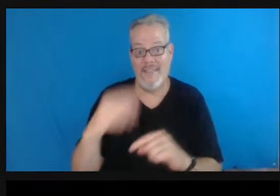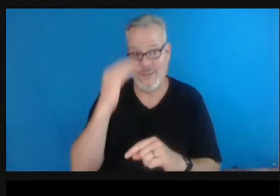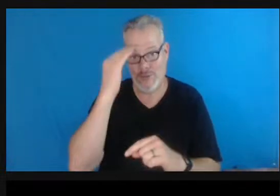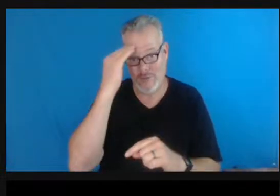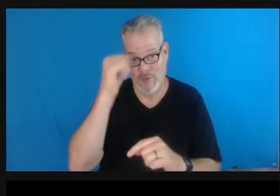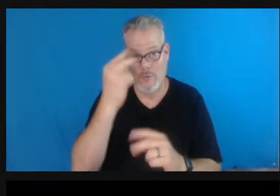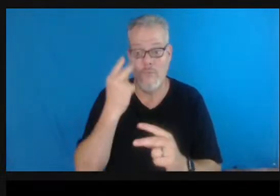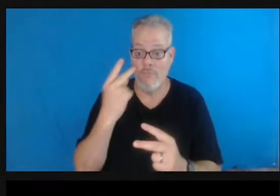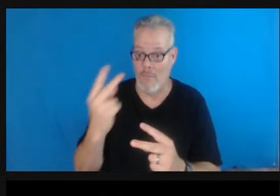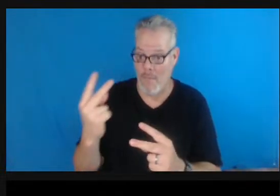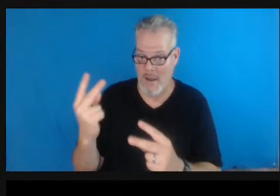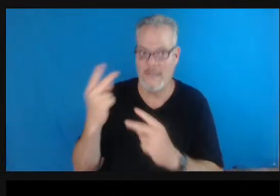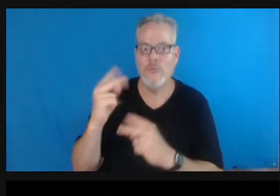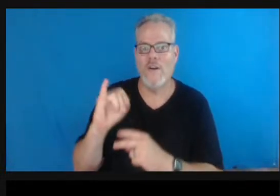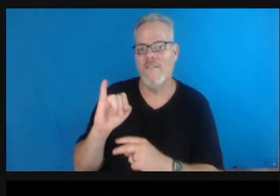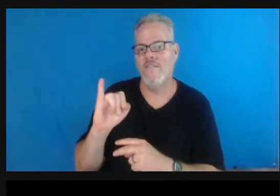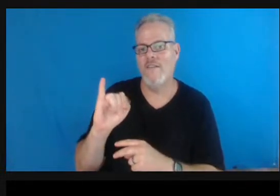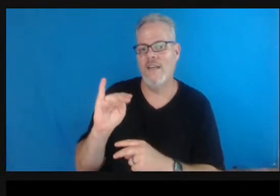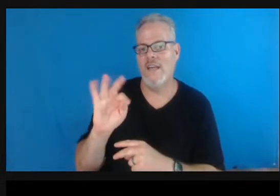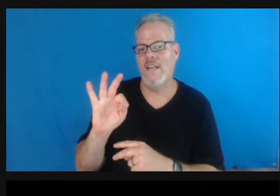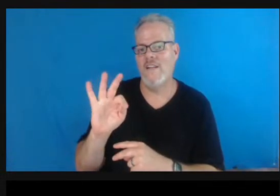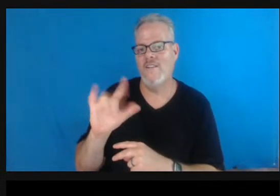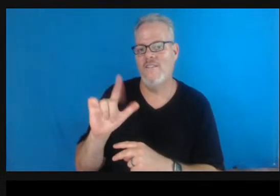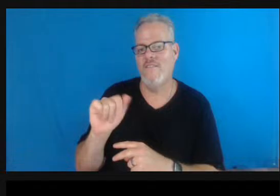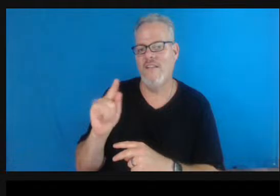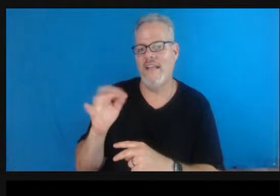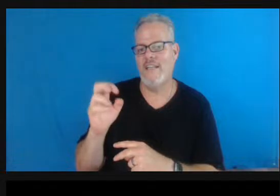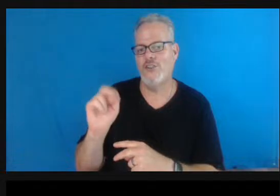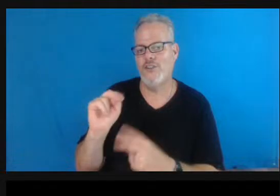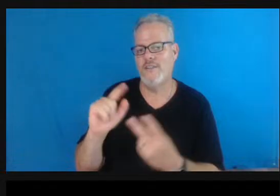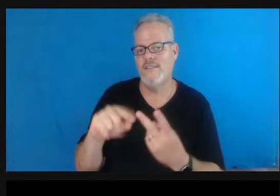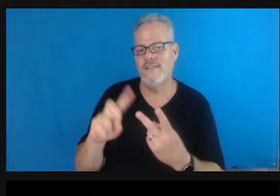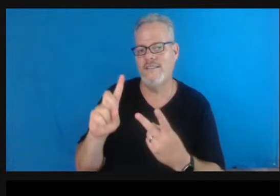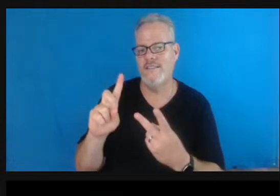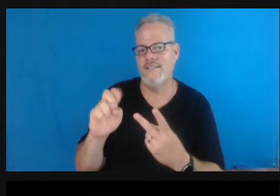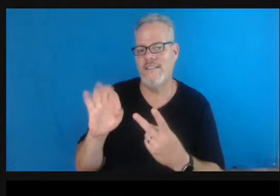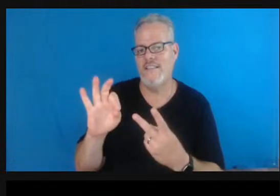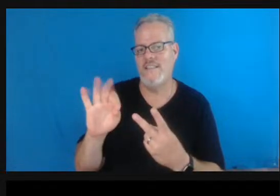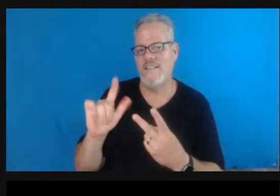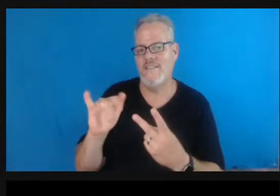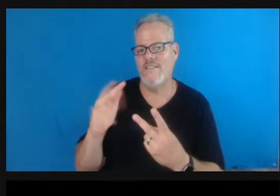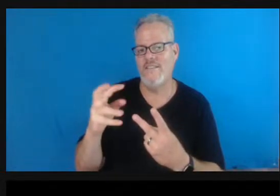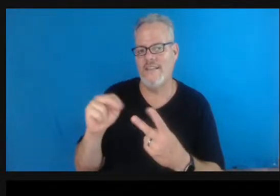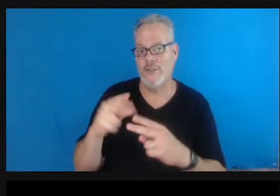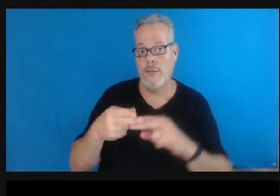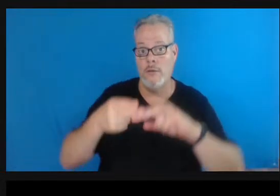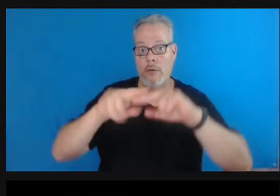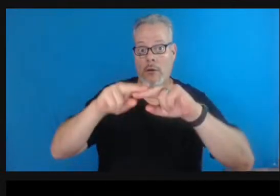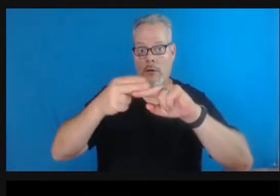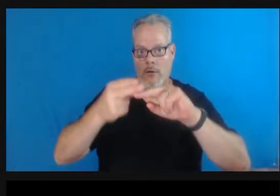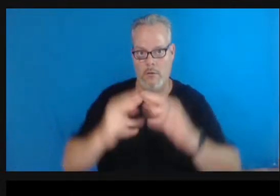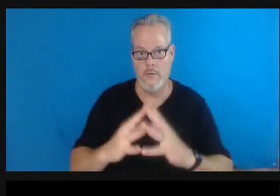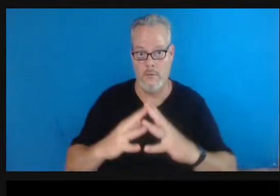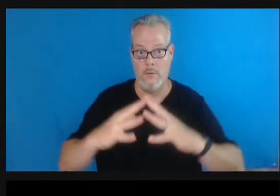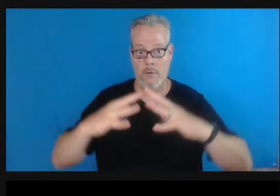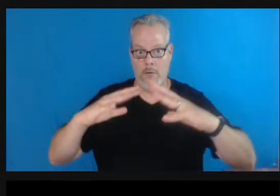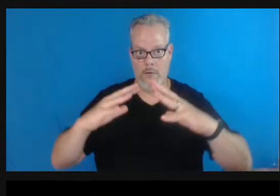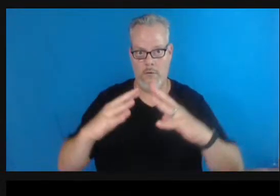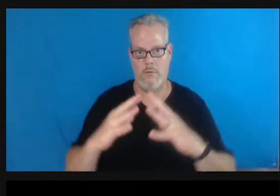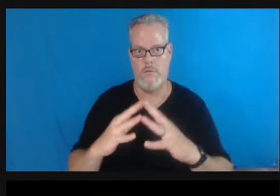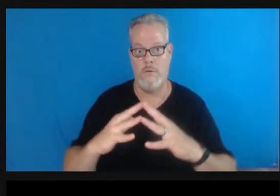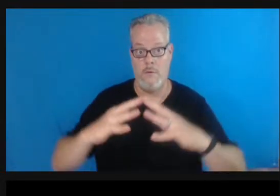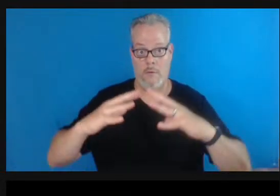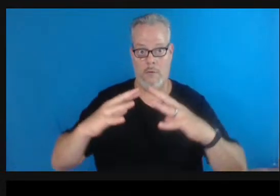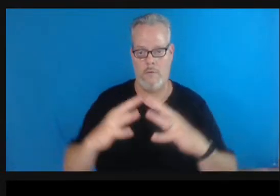inflation signal, really kind of zoomed in, right? And that's when we saw it in the past, the explanation given